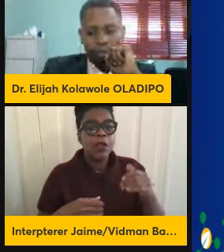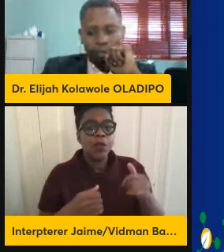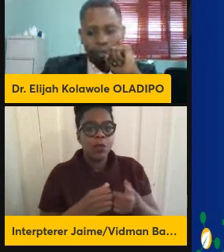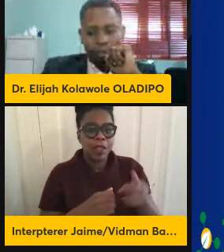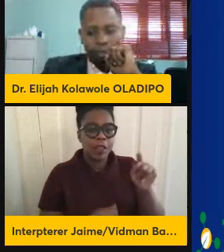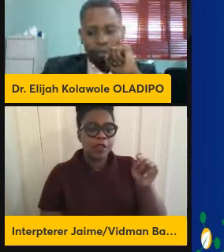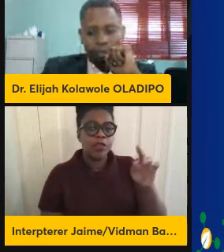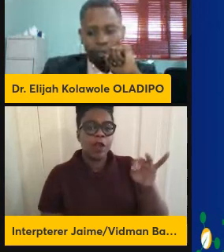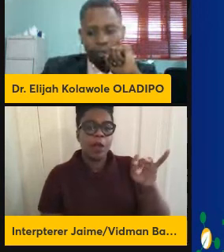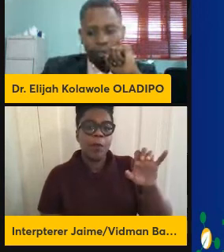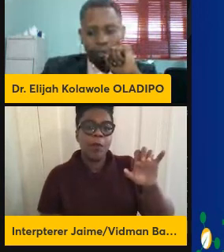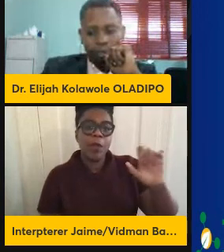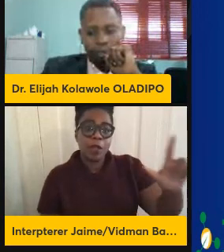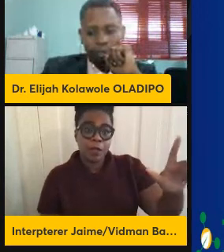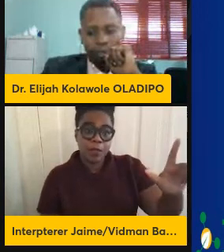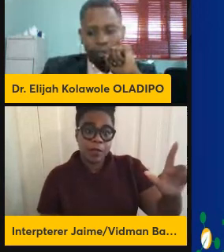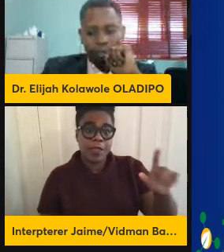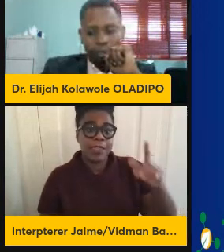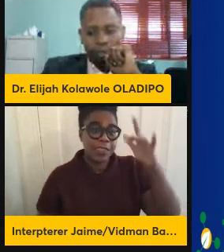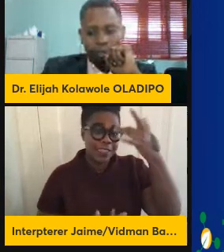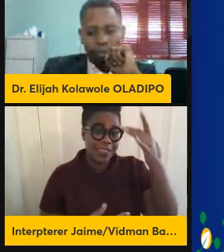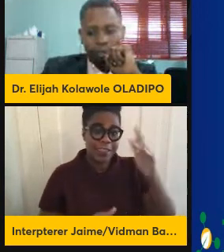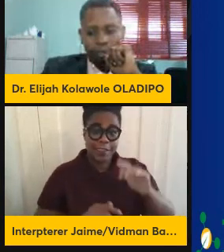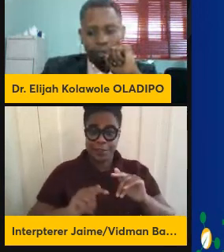diseases. The floor is yours.